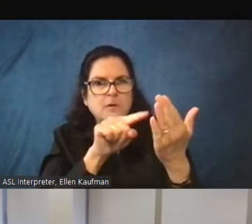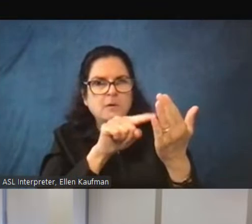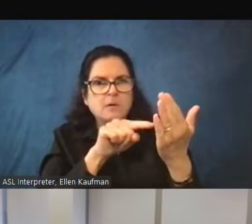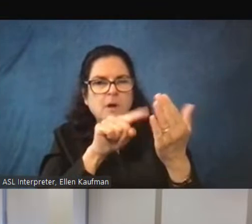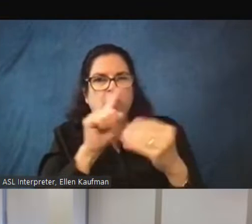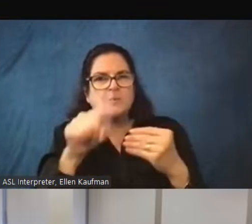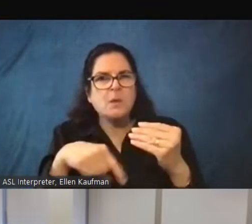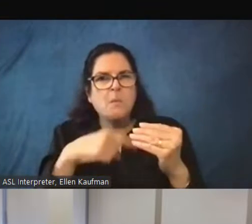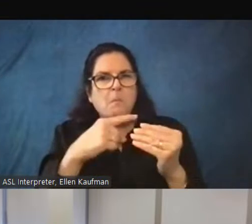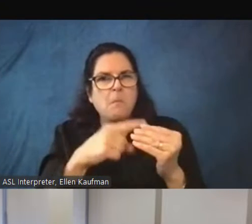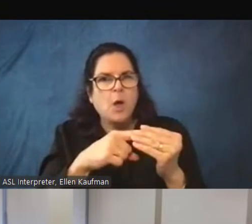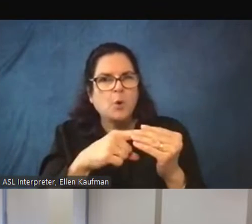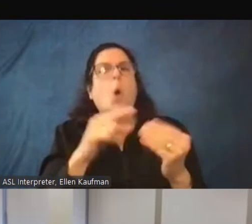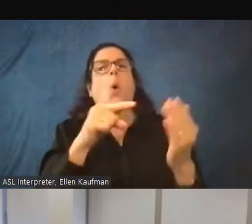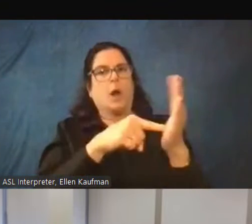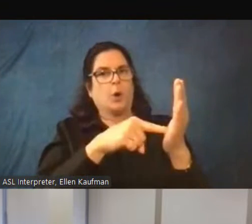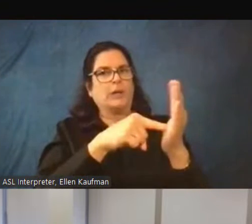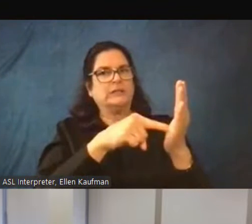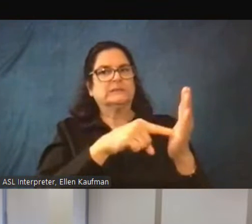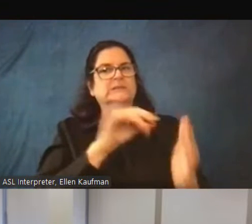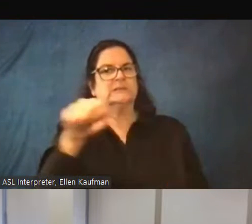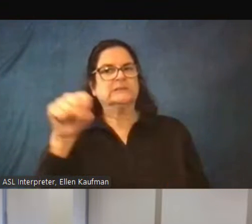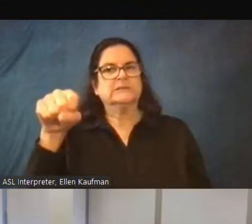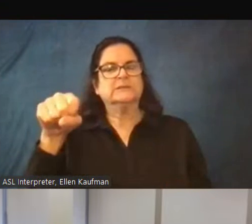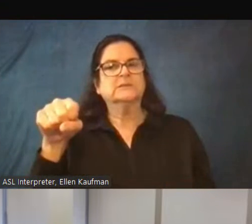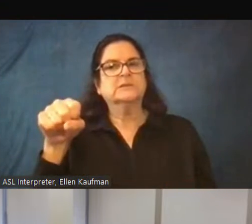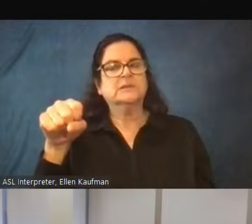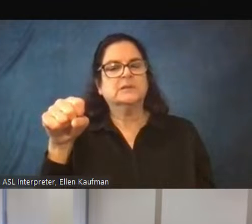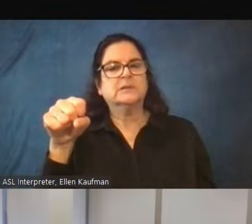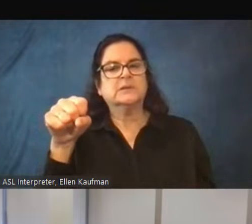concerning, oh yeah, here it is.